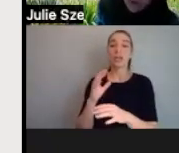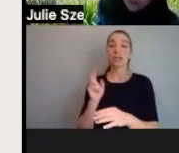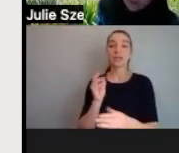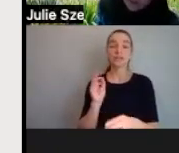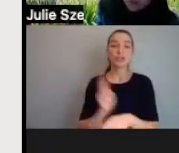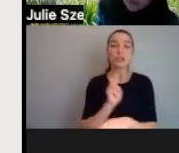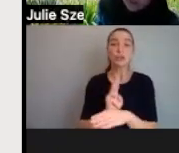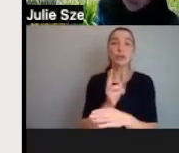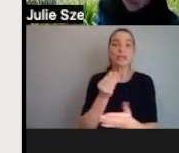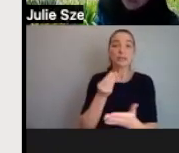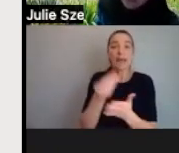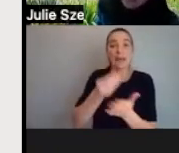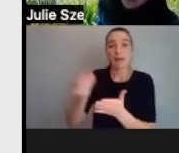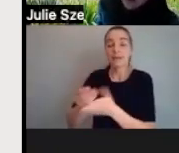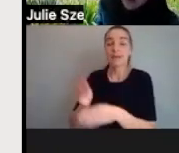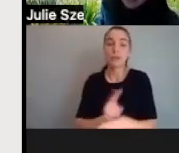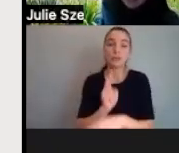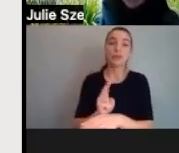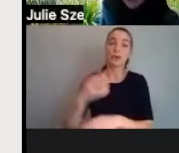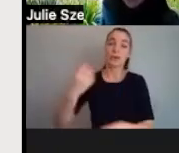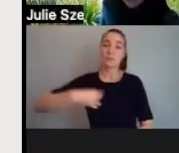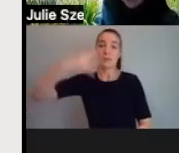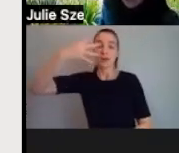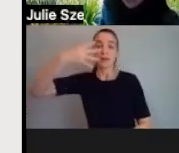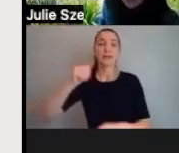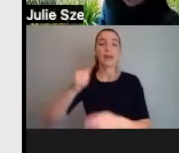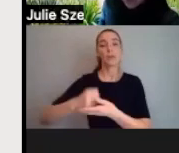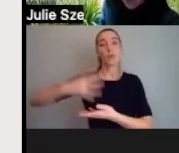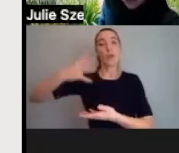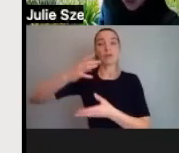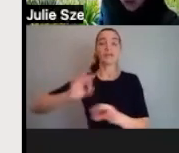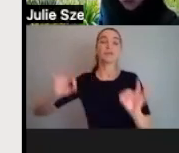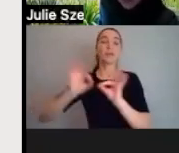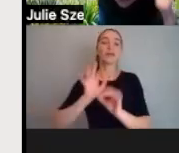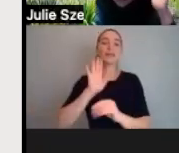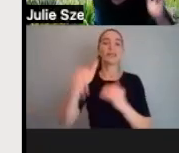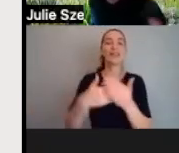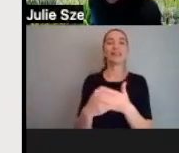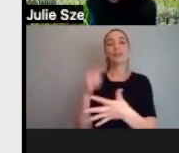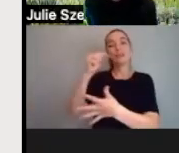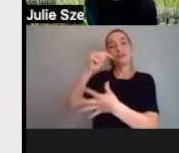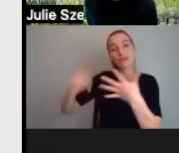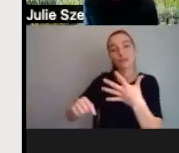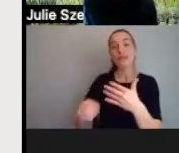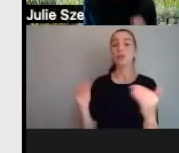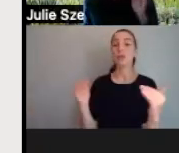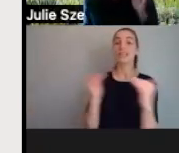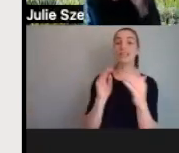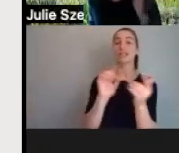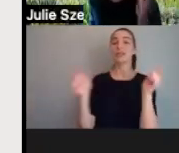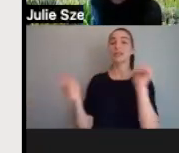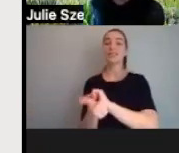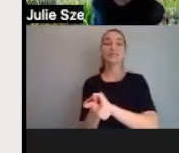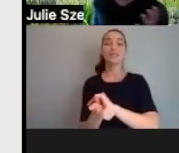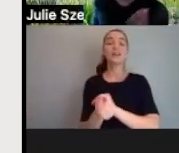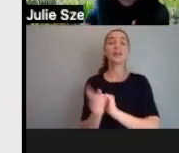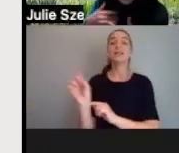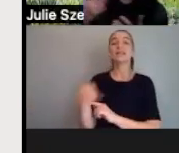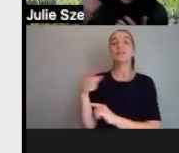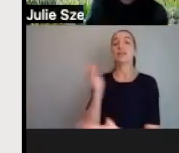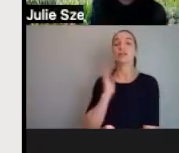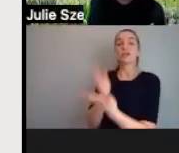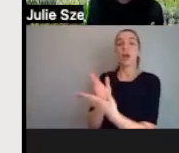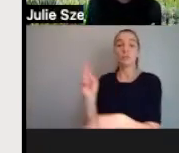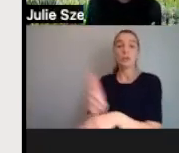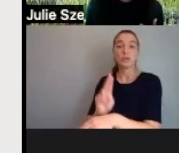and power and militarism. So their idea of a just transition again is much broader than just looking at carbon. In other words, just